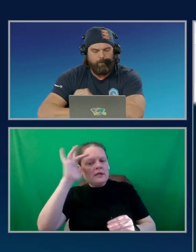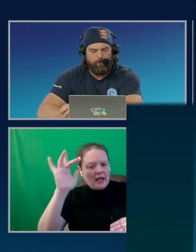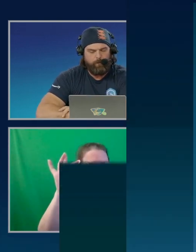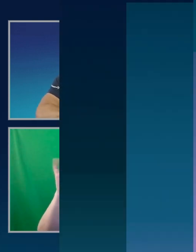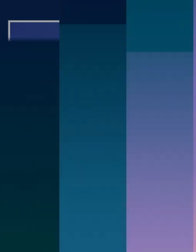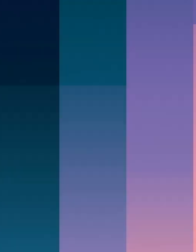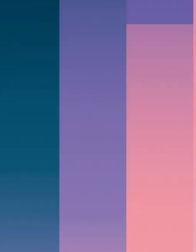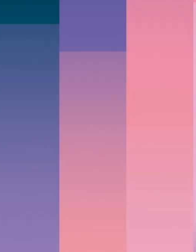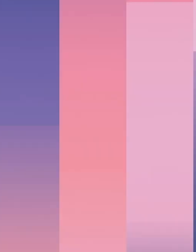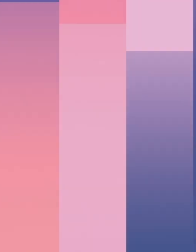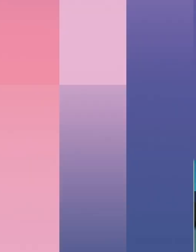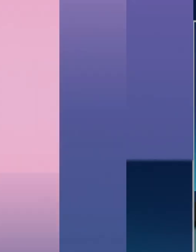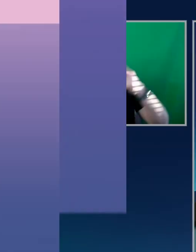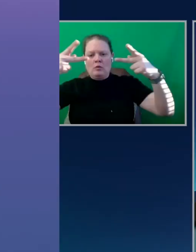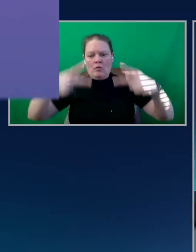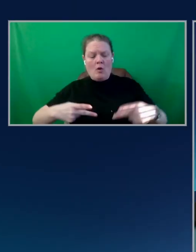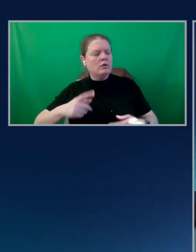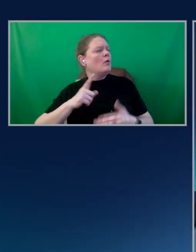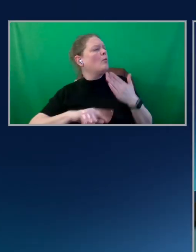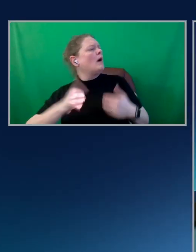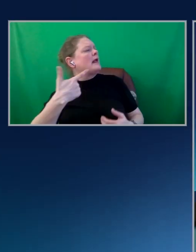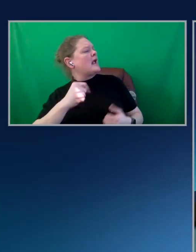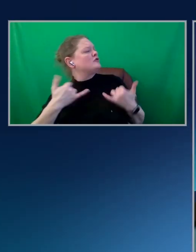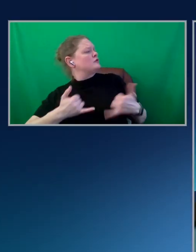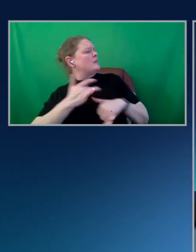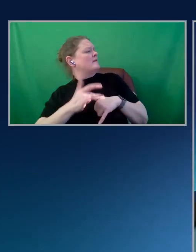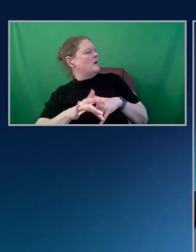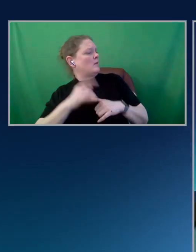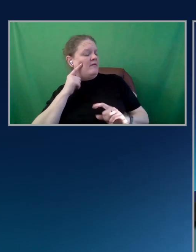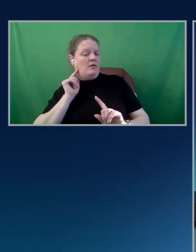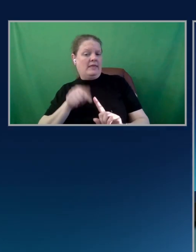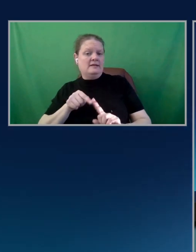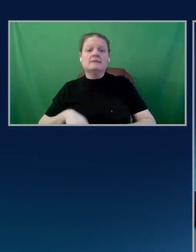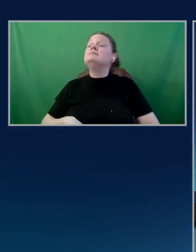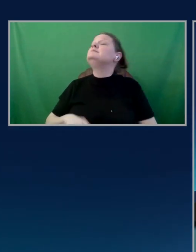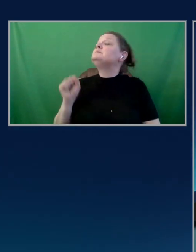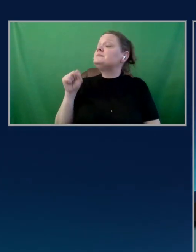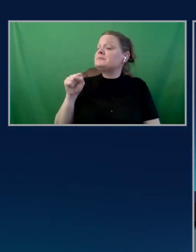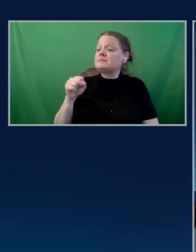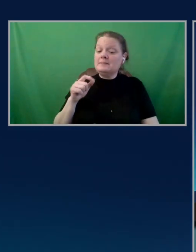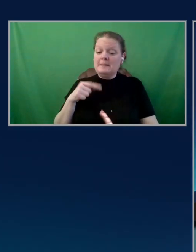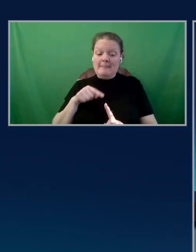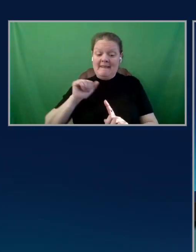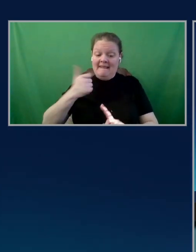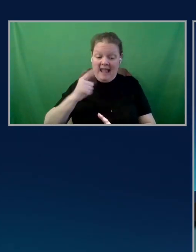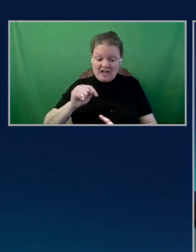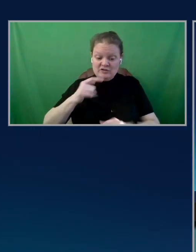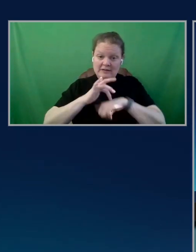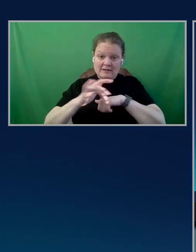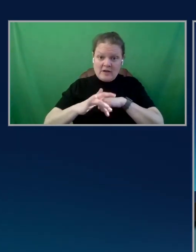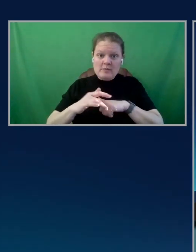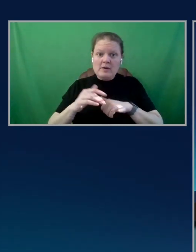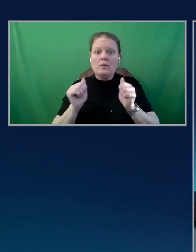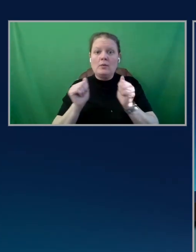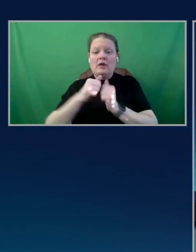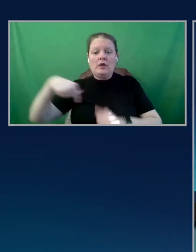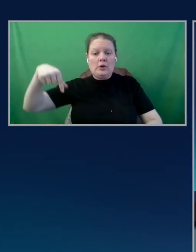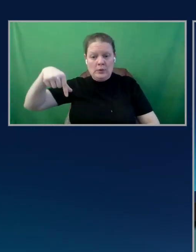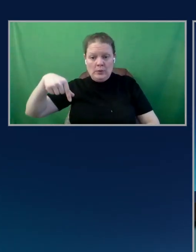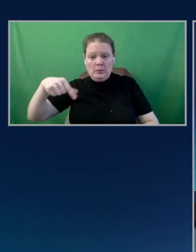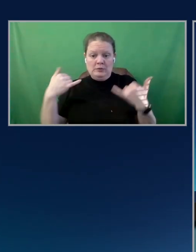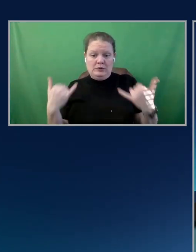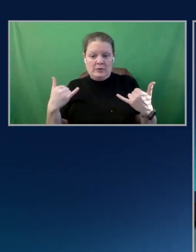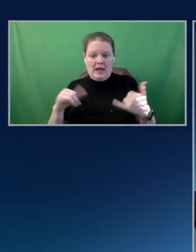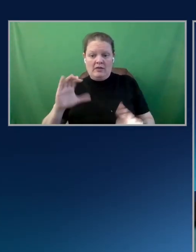code. And what agents are currently available in this? Yeah, so the agents that are available in Q today is the chat